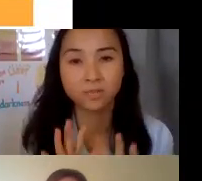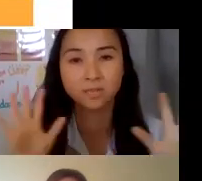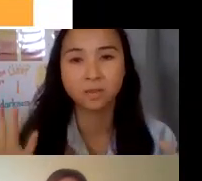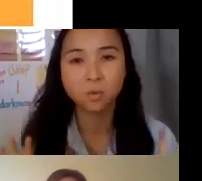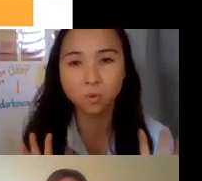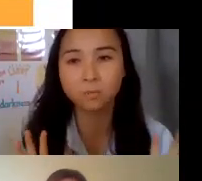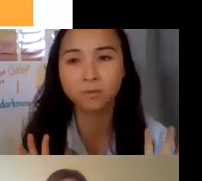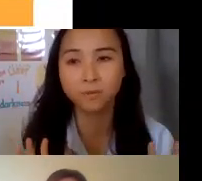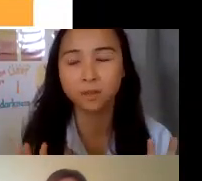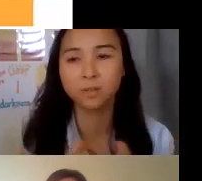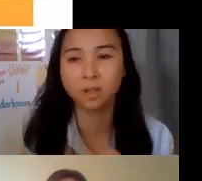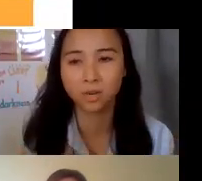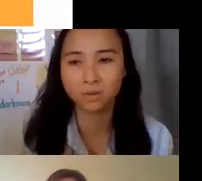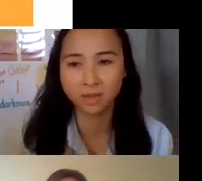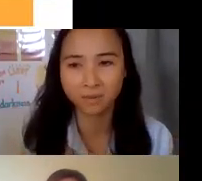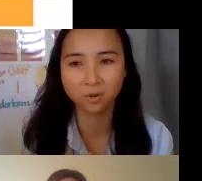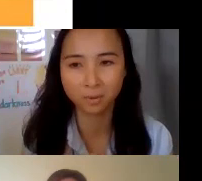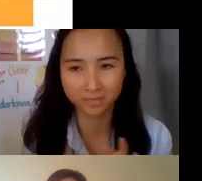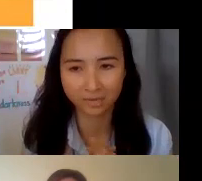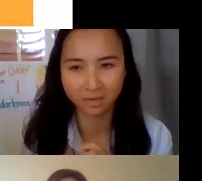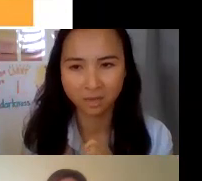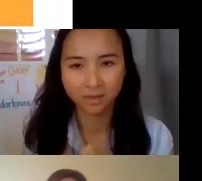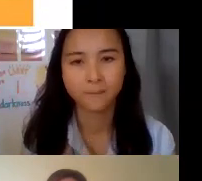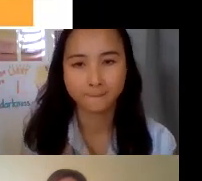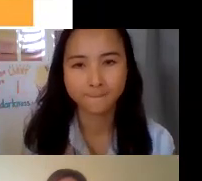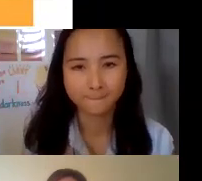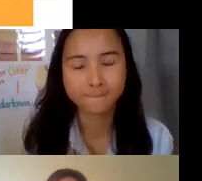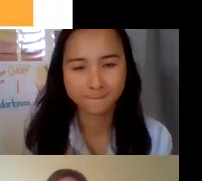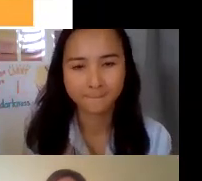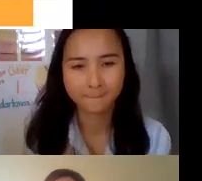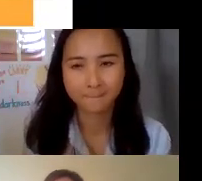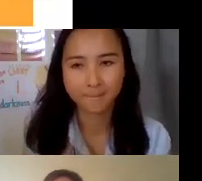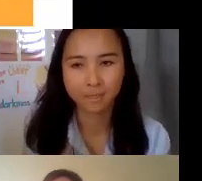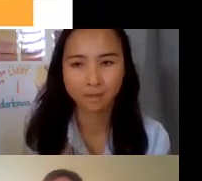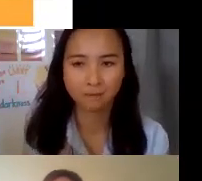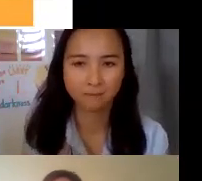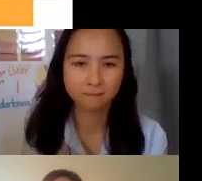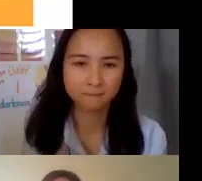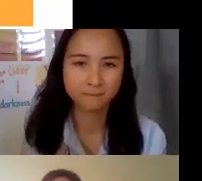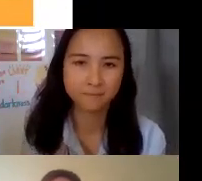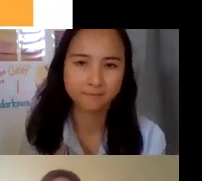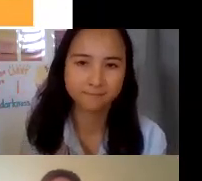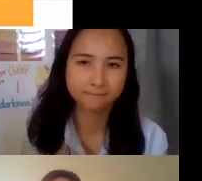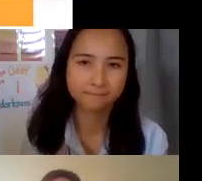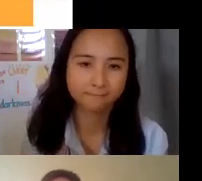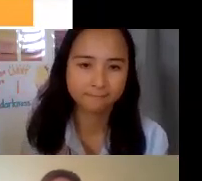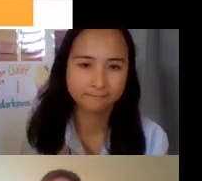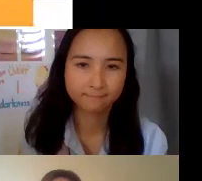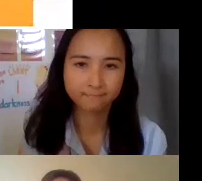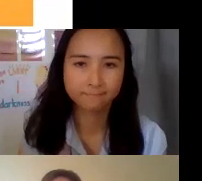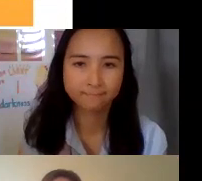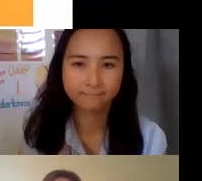you've already said will be available on our EAPO website. Wonderful. So I just want to thank everyone this afternoon